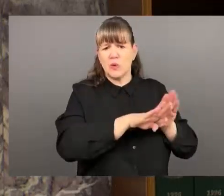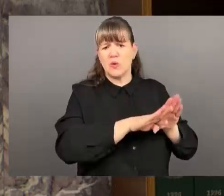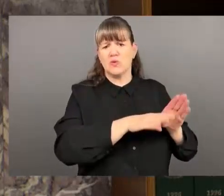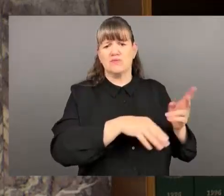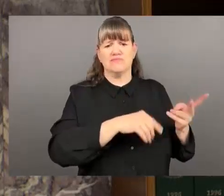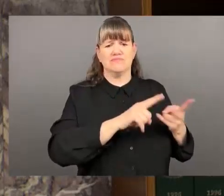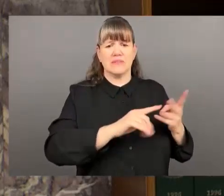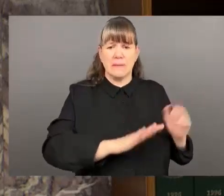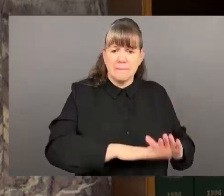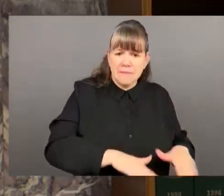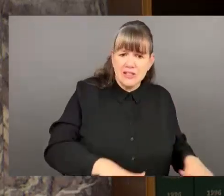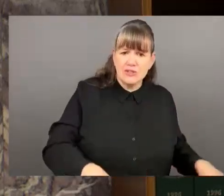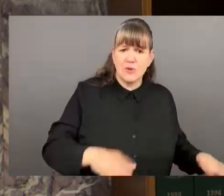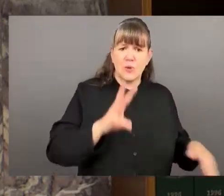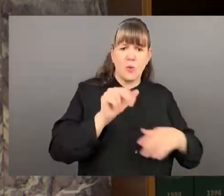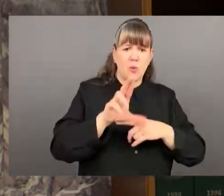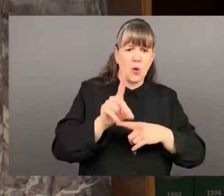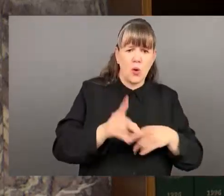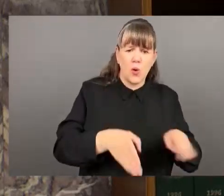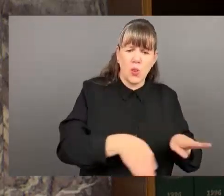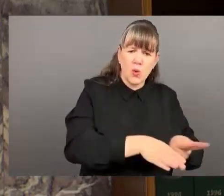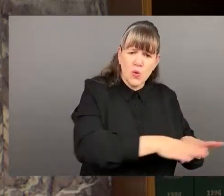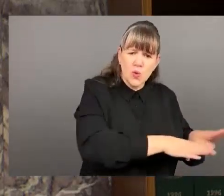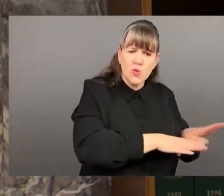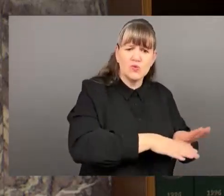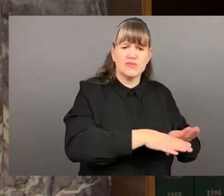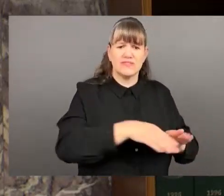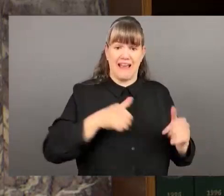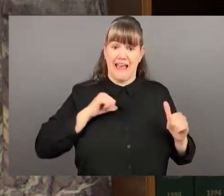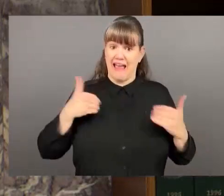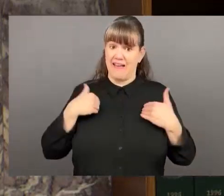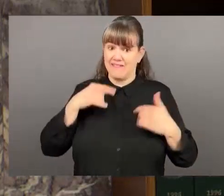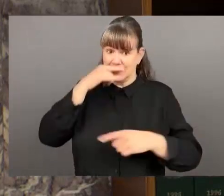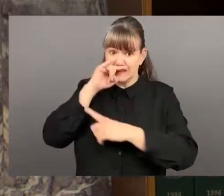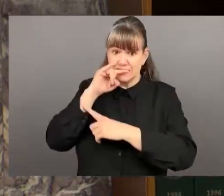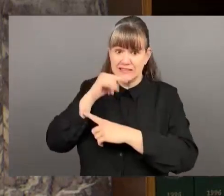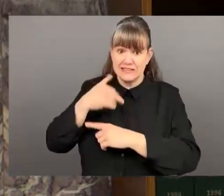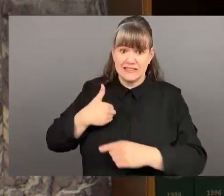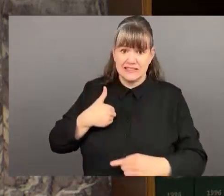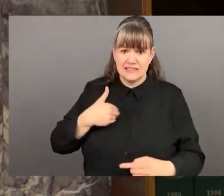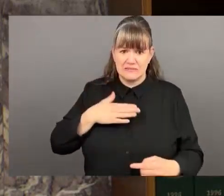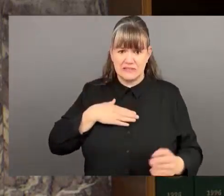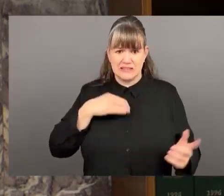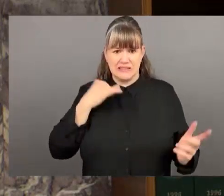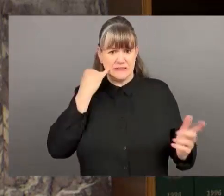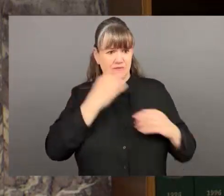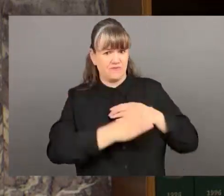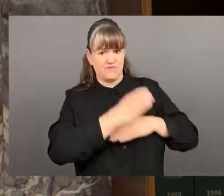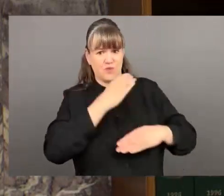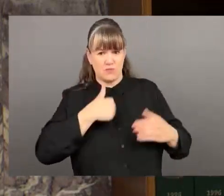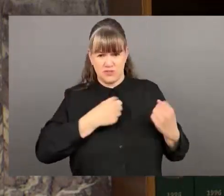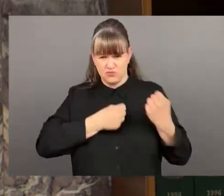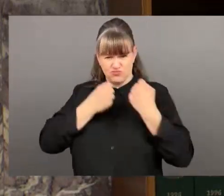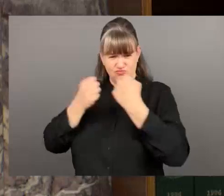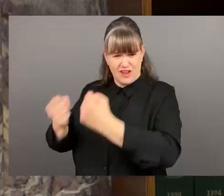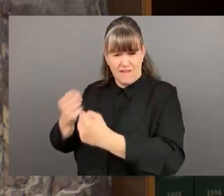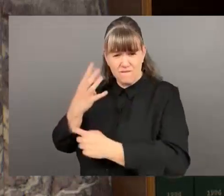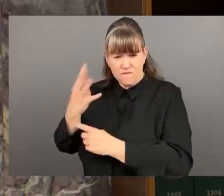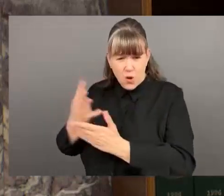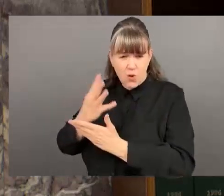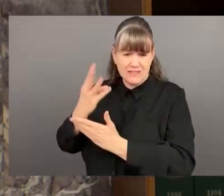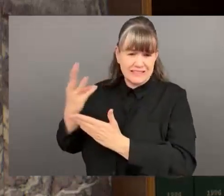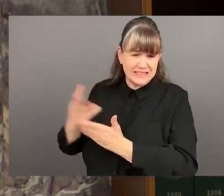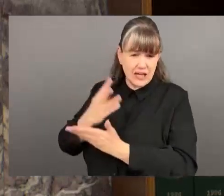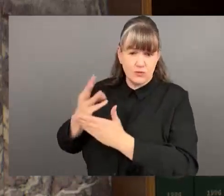kids, and I know if I were forced to drive 4 to 6 hours to the next ER, that would be the most 4 to 6 of